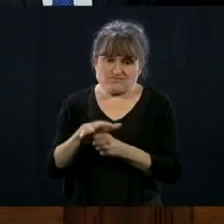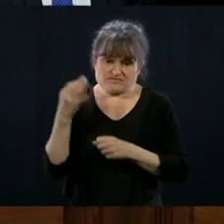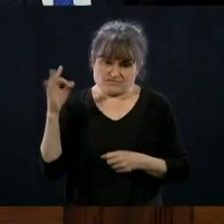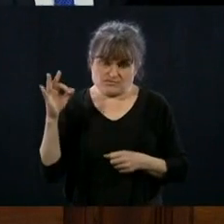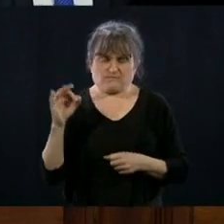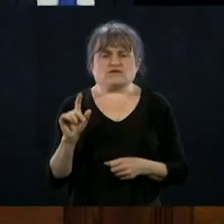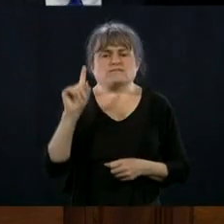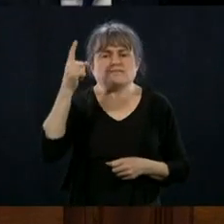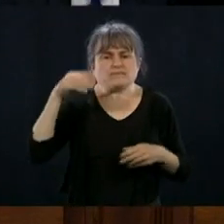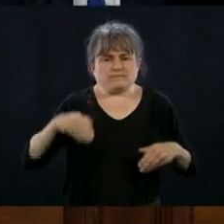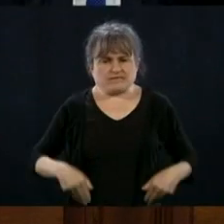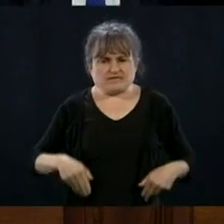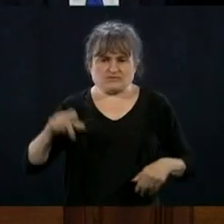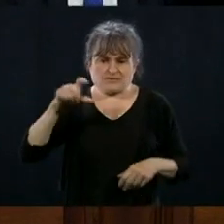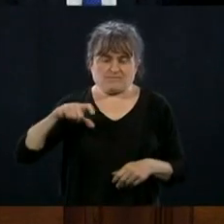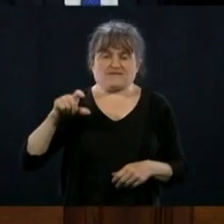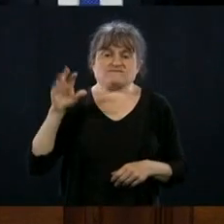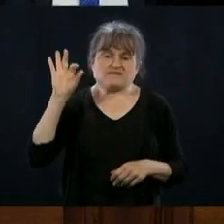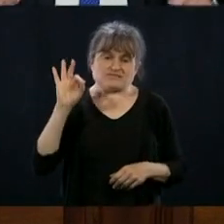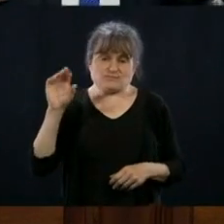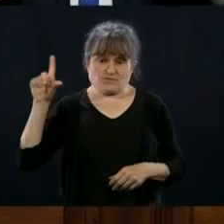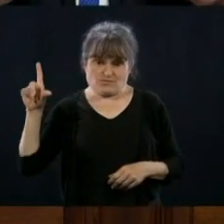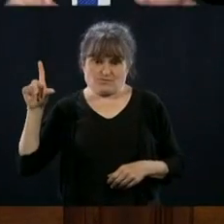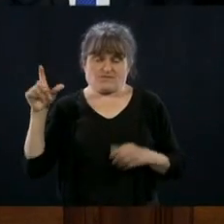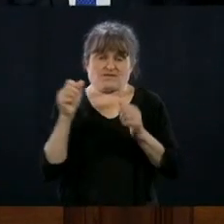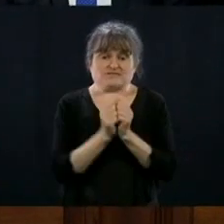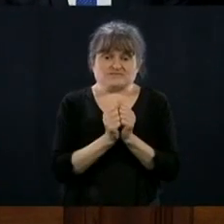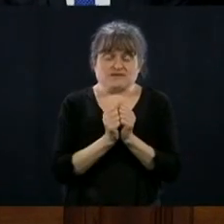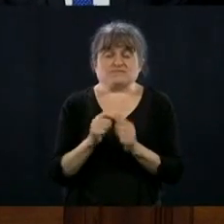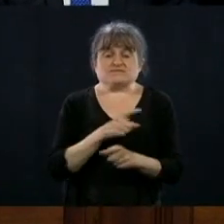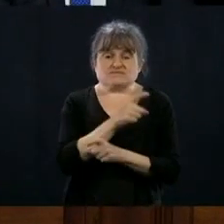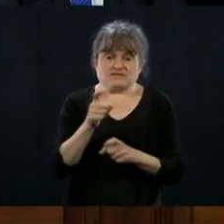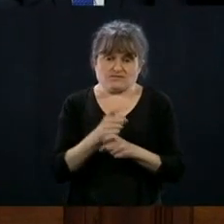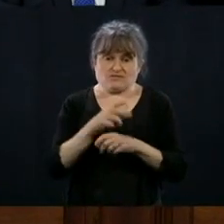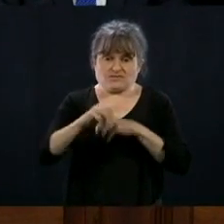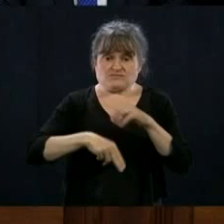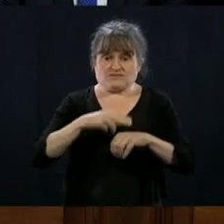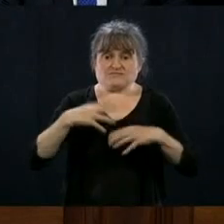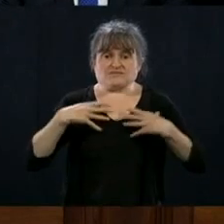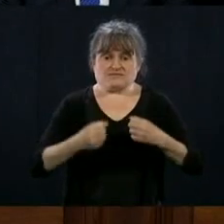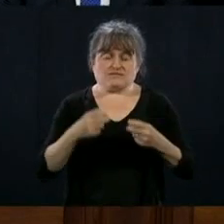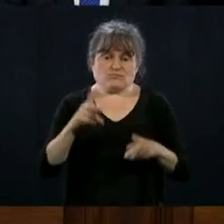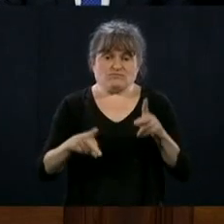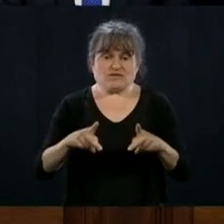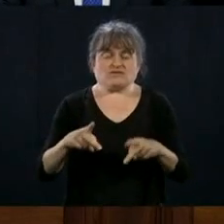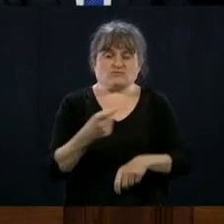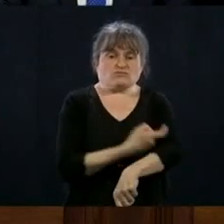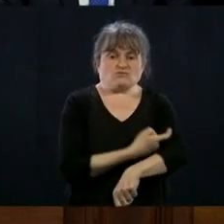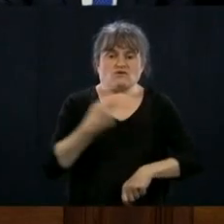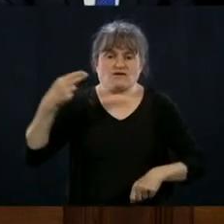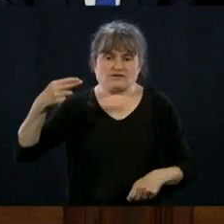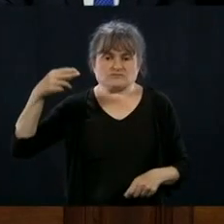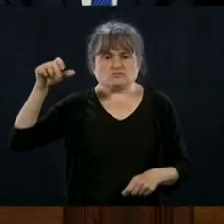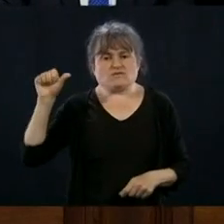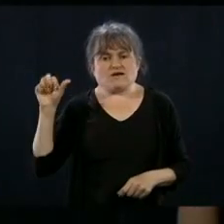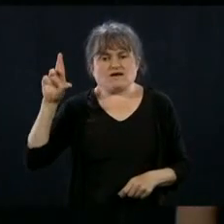of Quebec, Mr. François Legault, is together with the National Director of Public Health, Dr. Horacio Arruda. Mr.